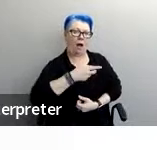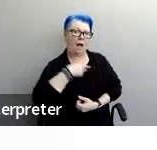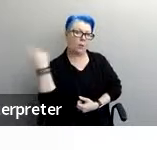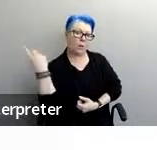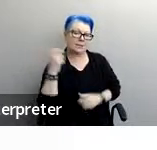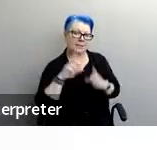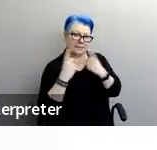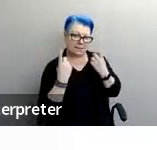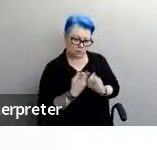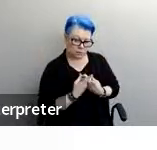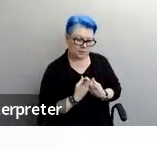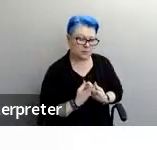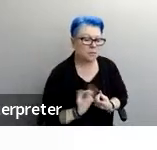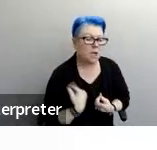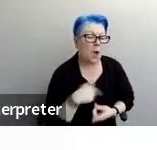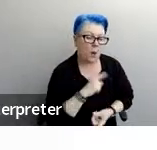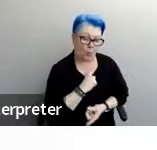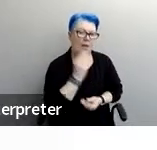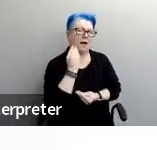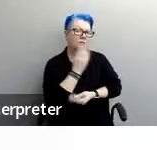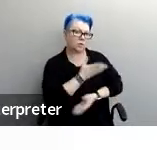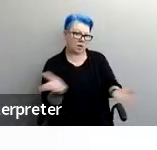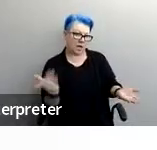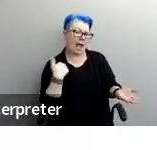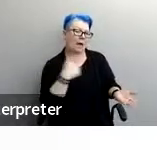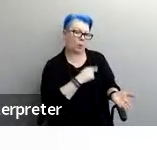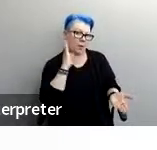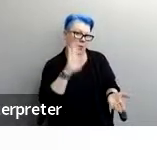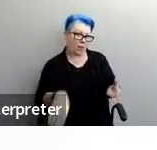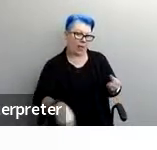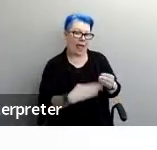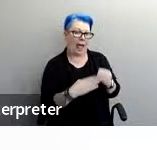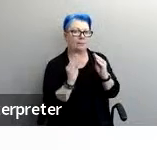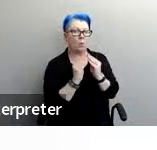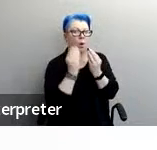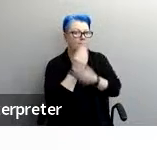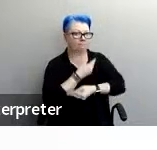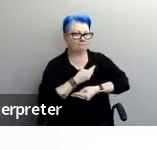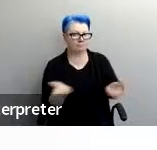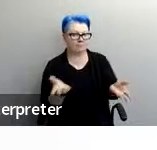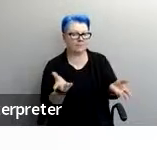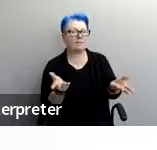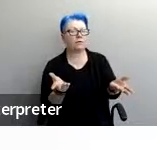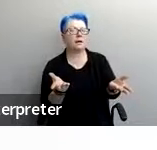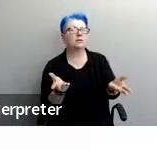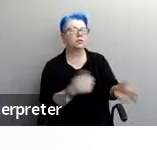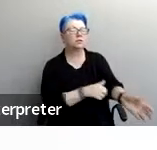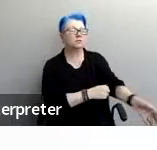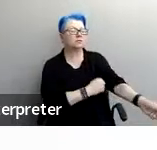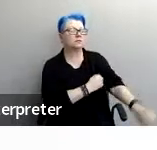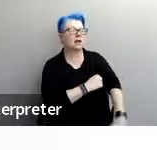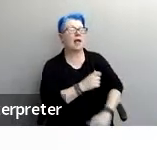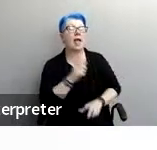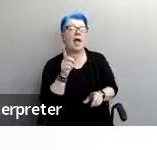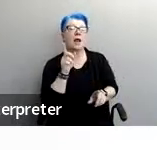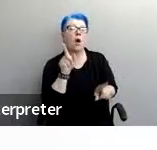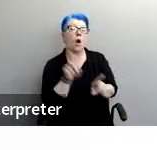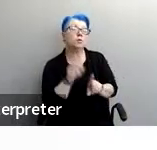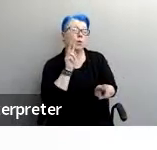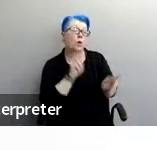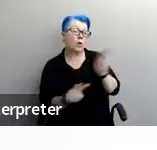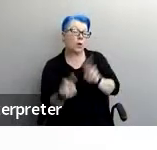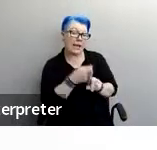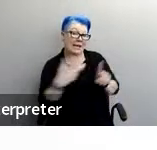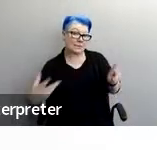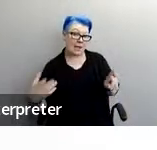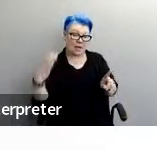As has been shared, we know that we're going to be providing additional materials and professional development, and also looking at expanding coaching at our partner